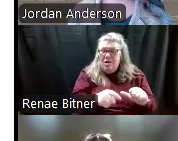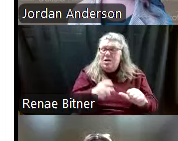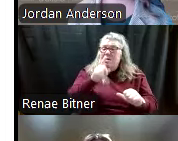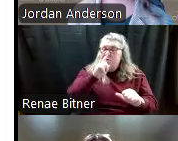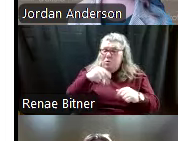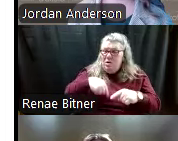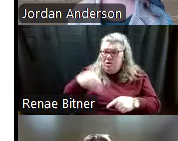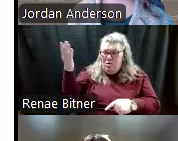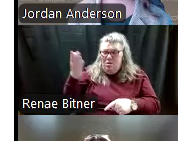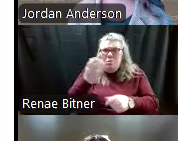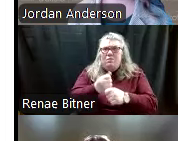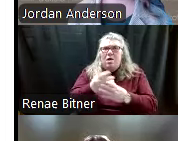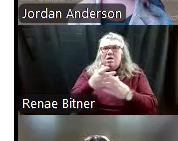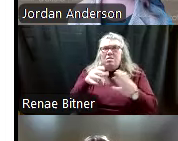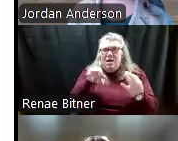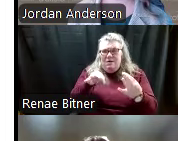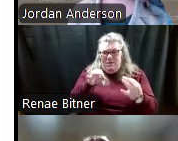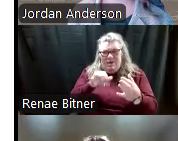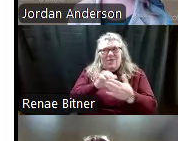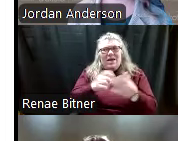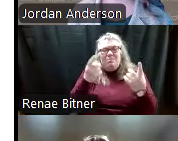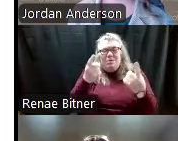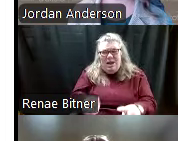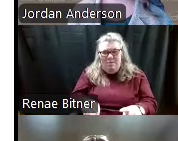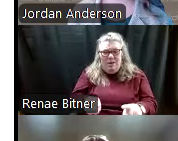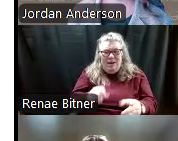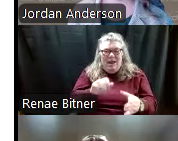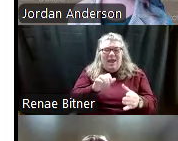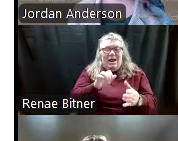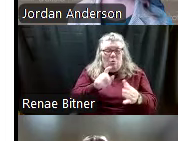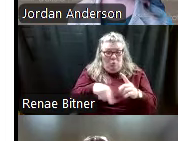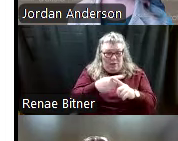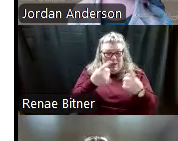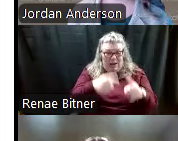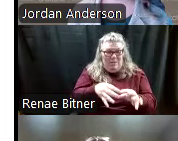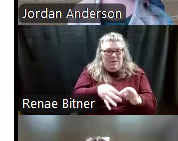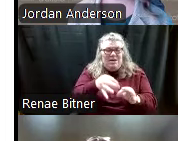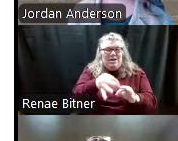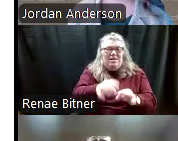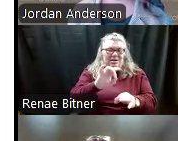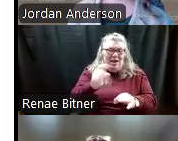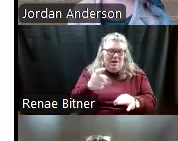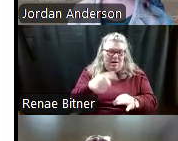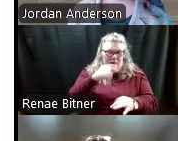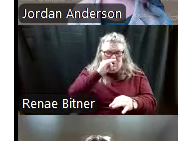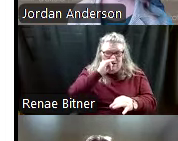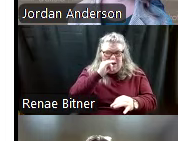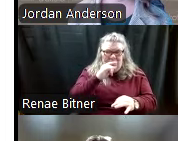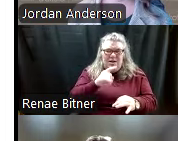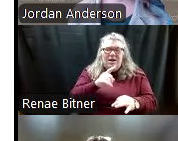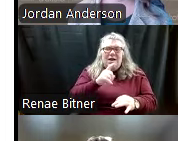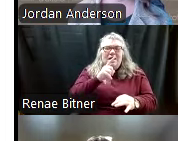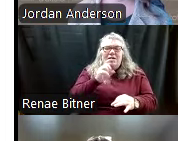presentations, gotten a lot of feedback that that's been happening and delaying the diagnosis of these kiddos, and really pushes them down the road. And